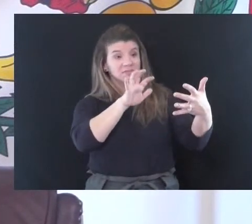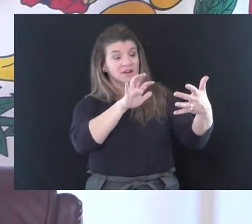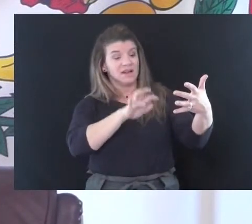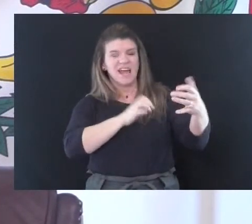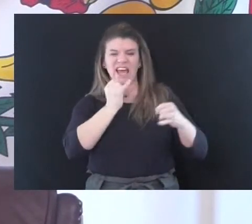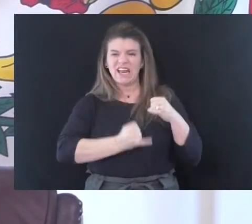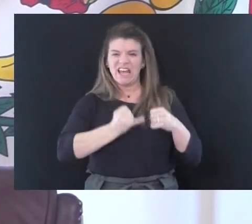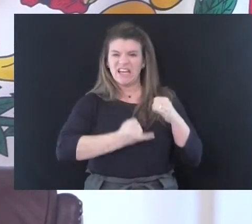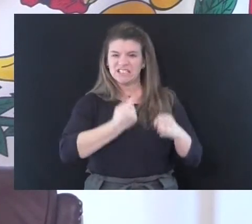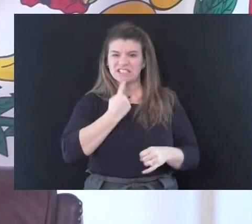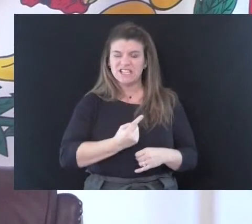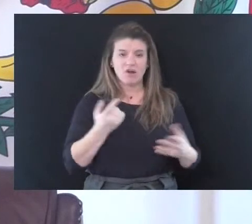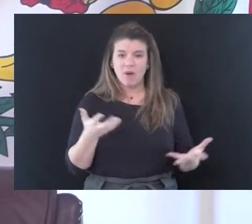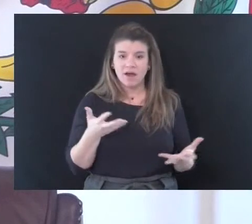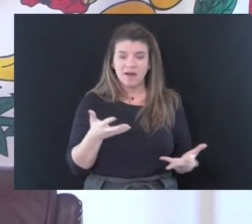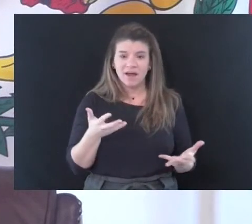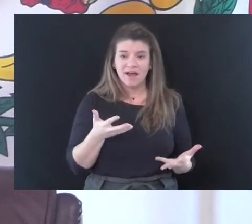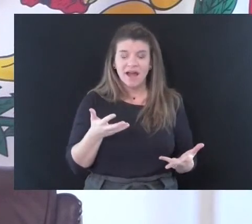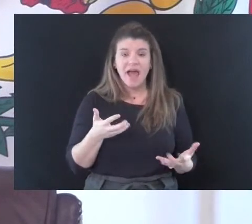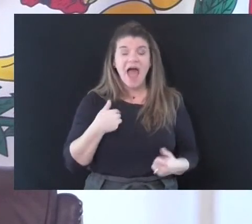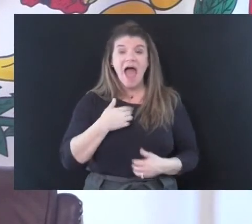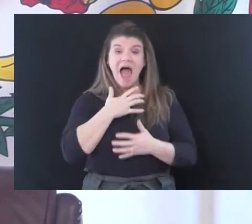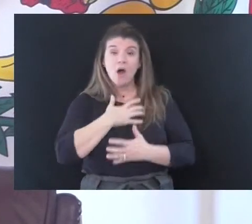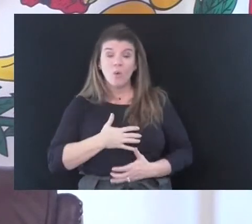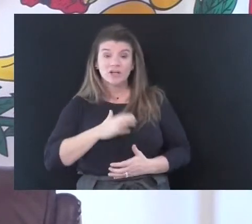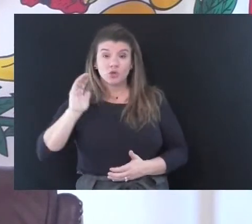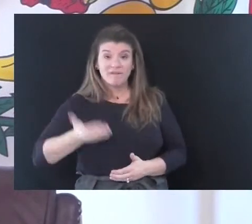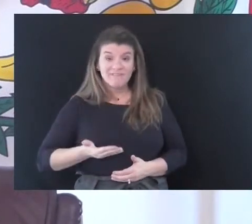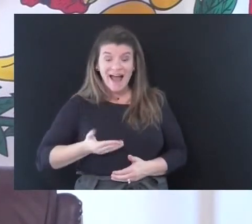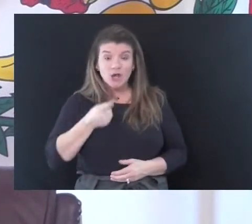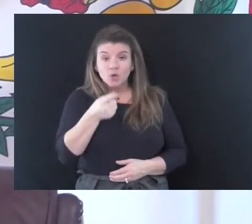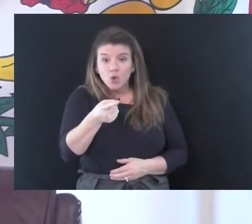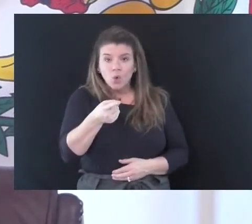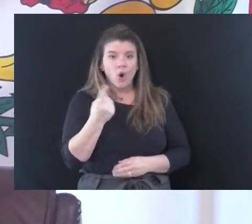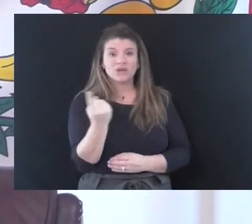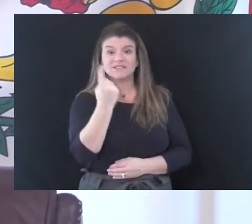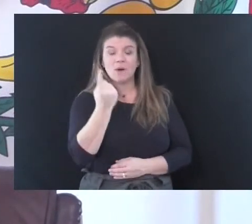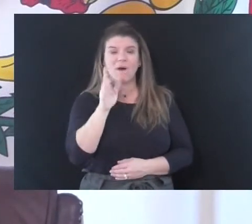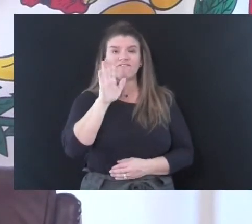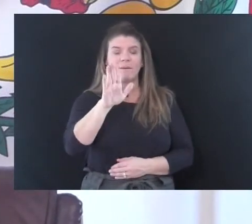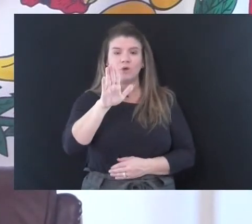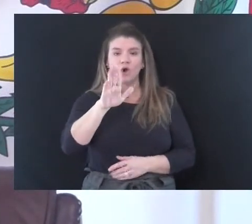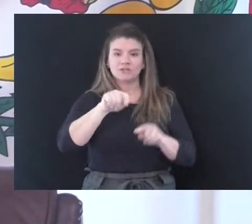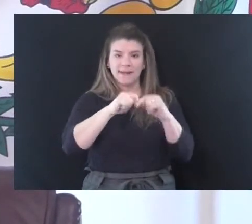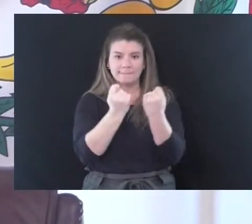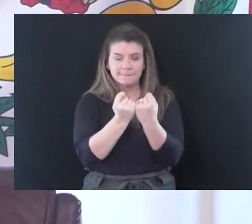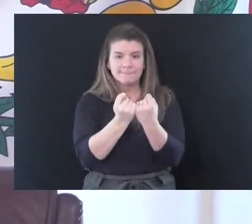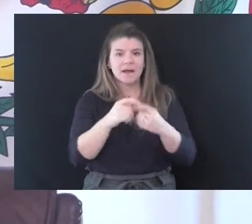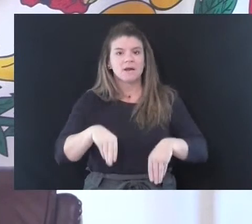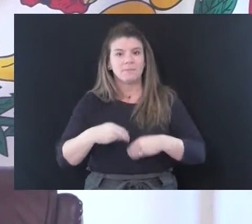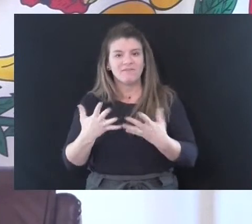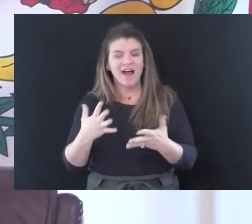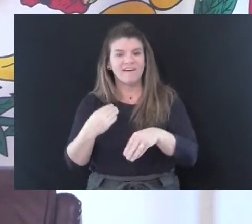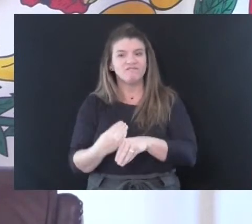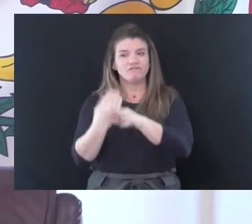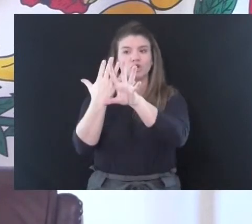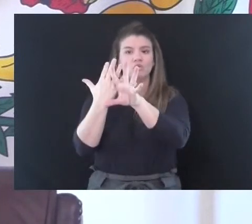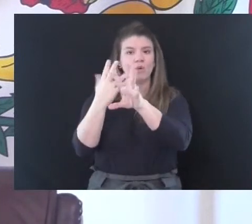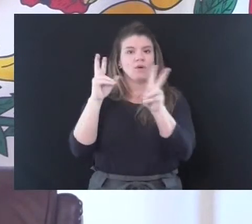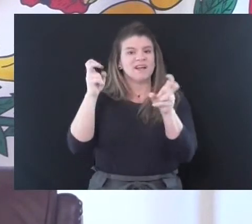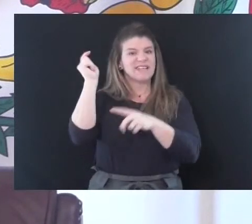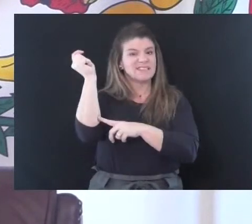saying, I wish to invite you or someone from your administration to provide virtual